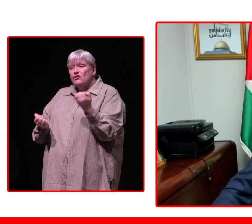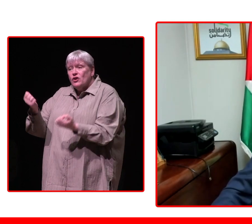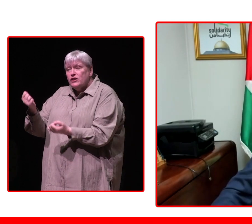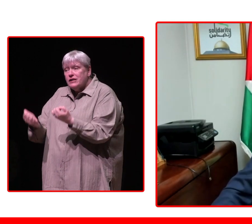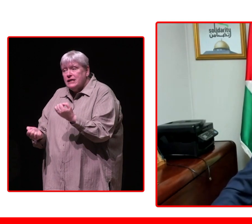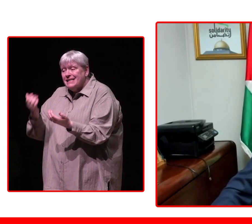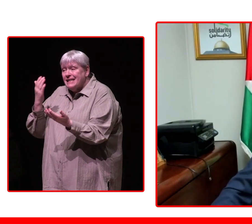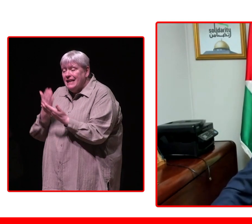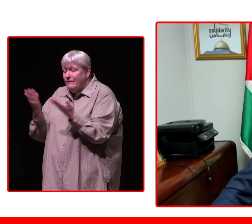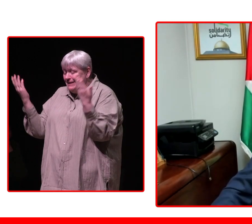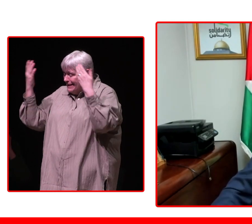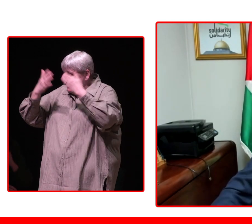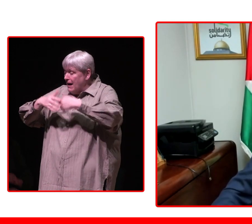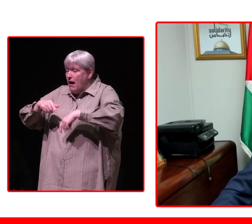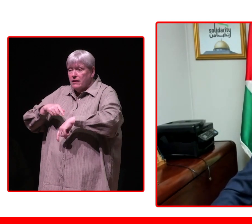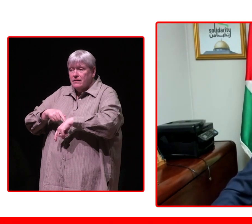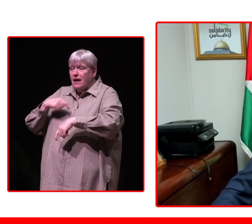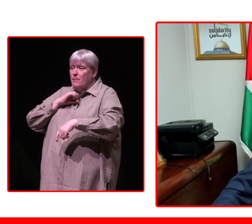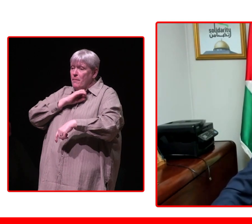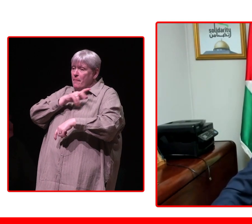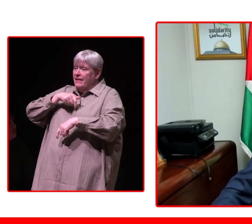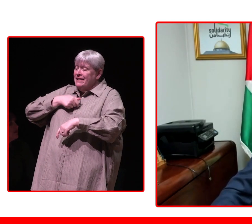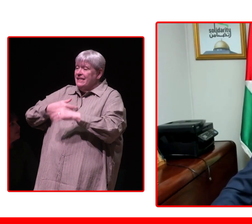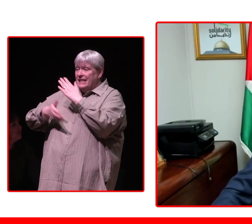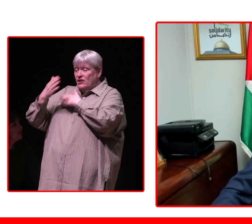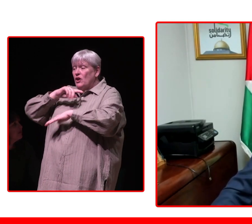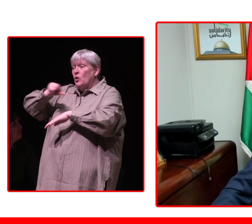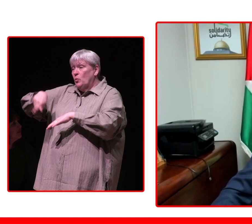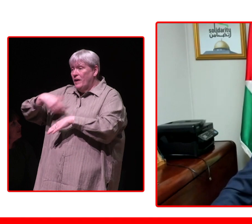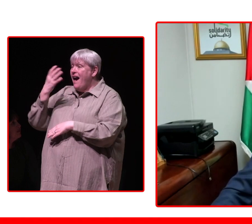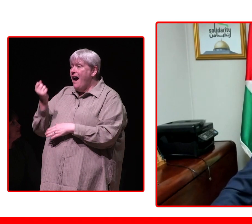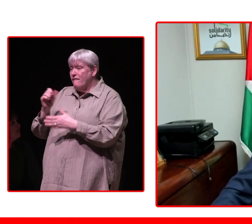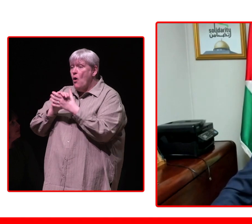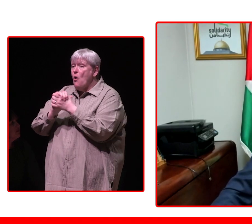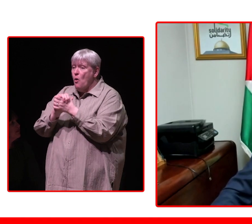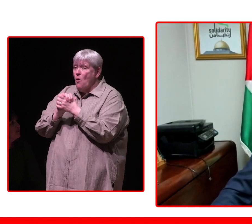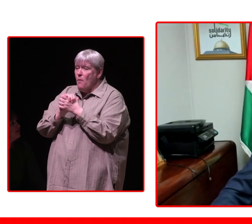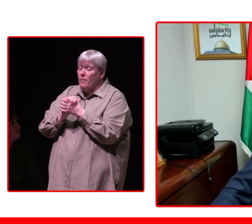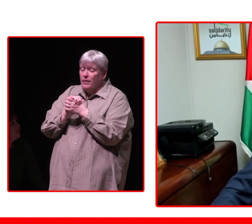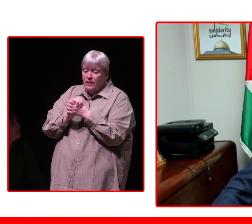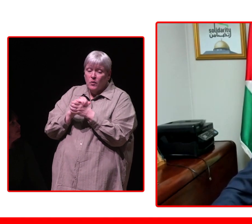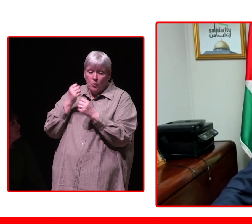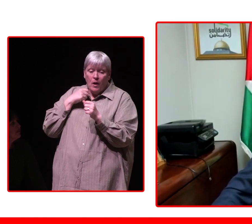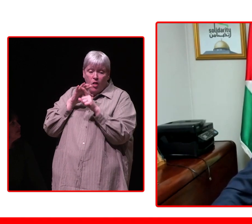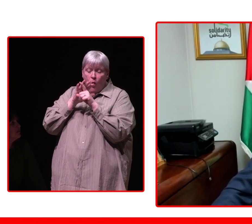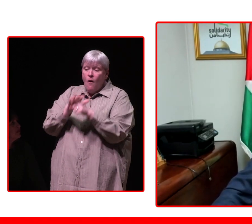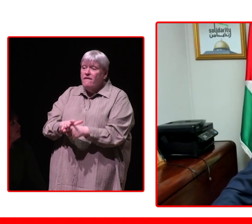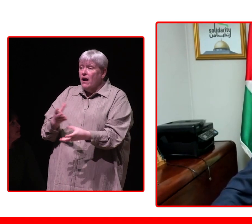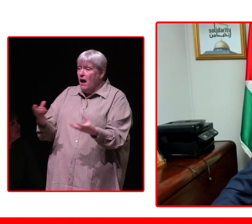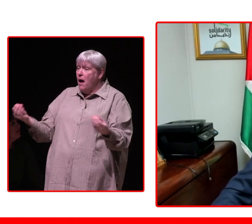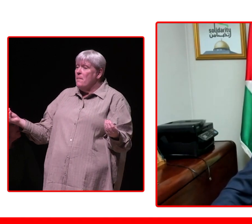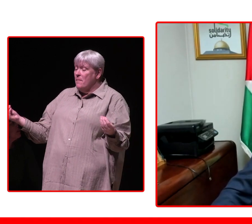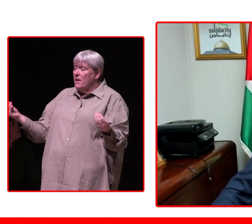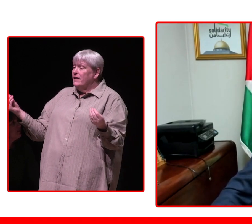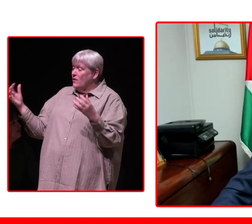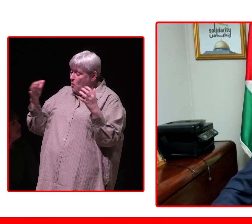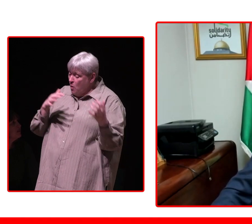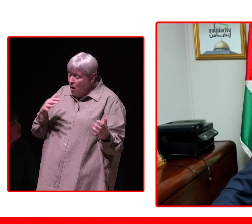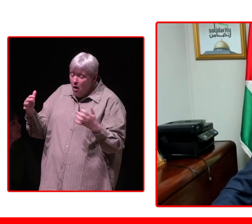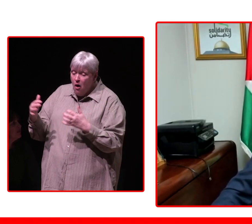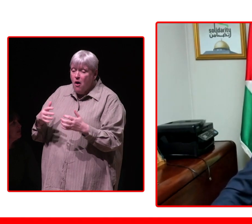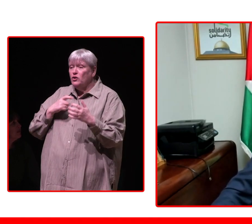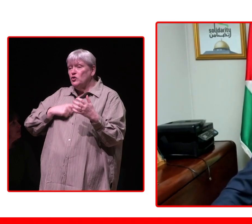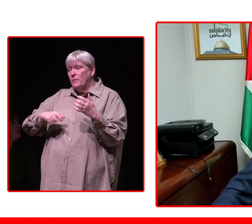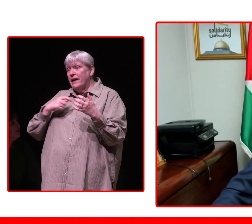darkest moments in Palestinian history, there is hope, my friends. There is hope that reason will overcome irrational bias. There is hope that humanity